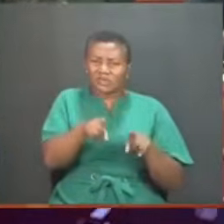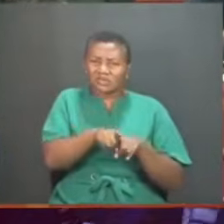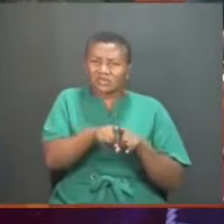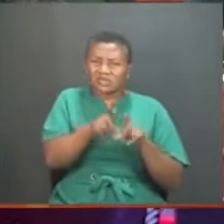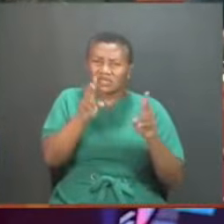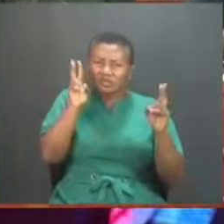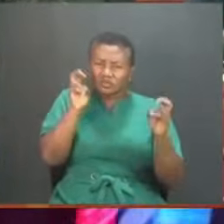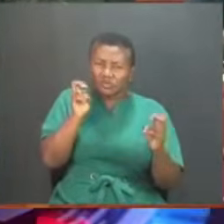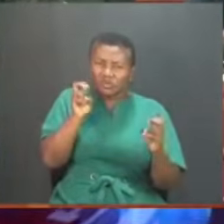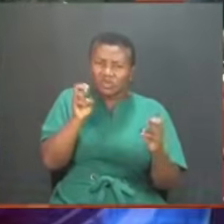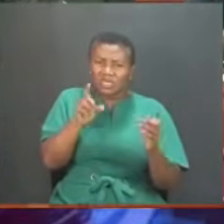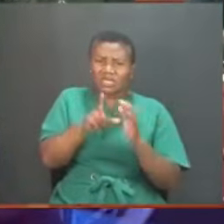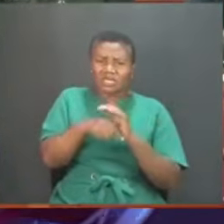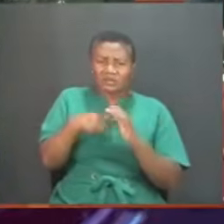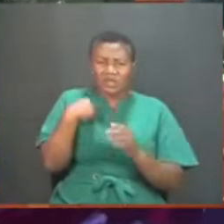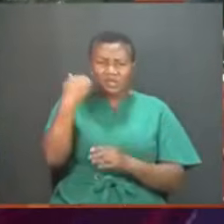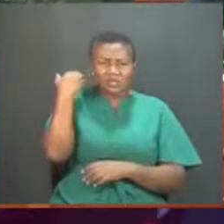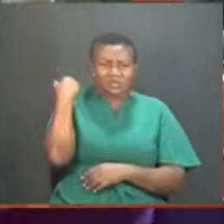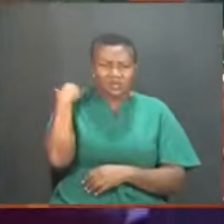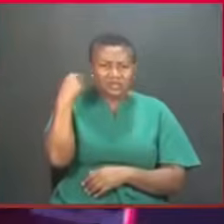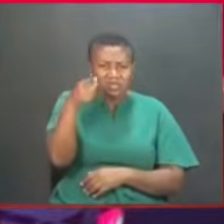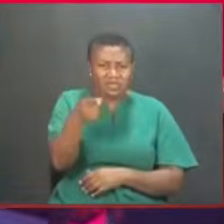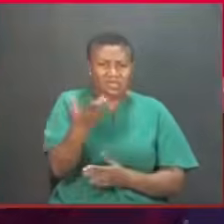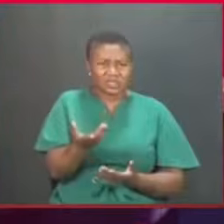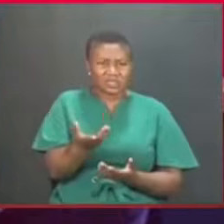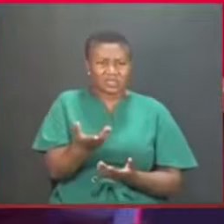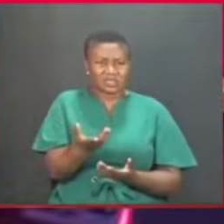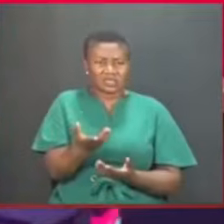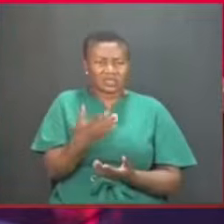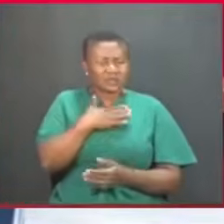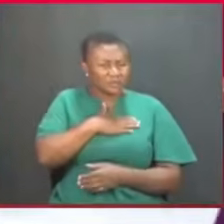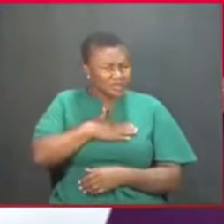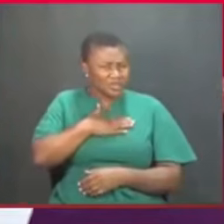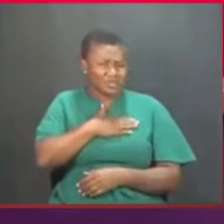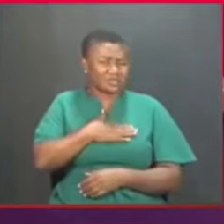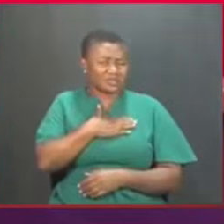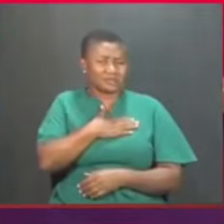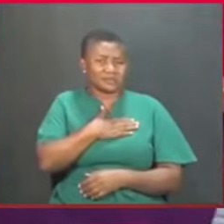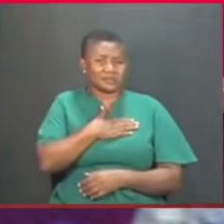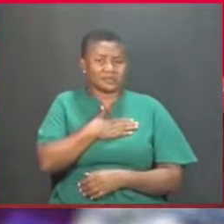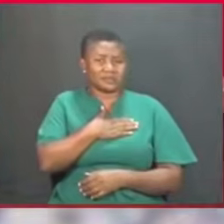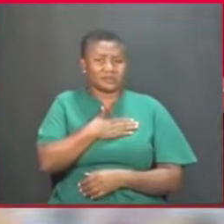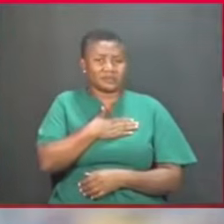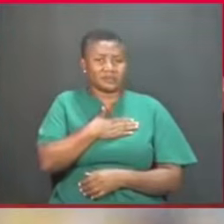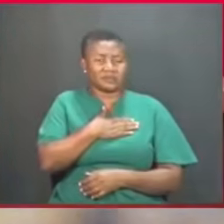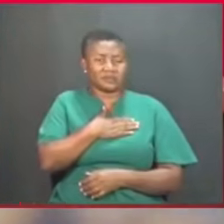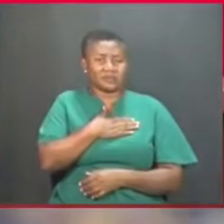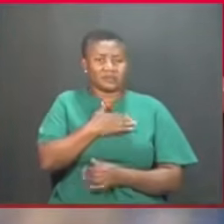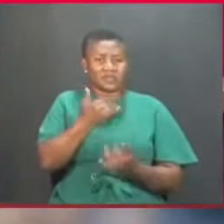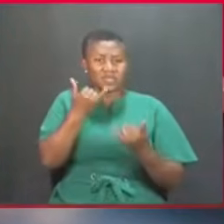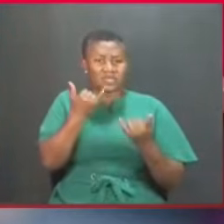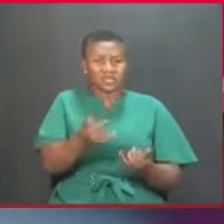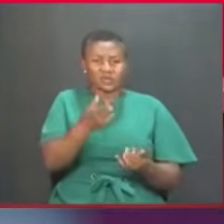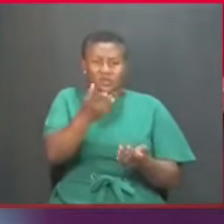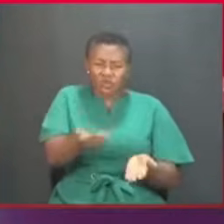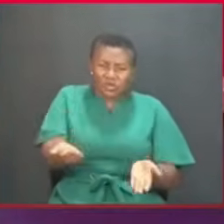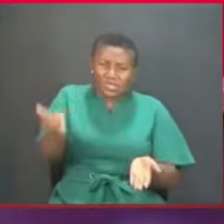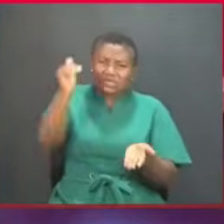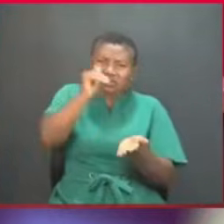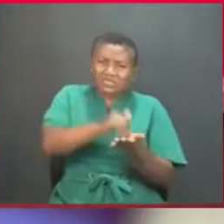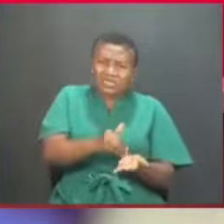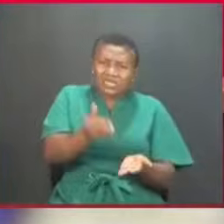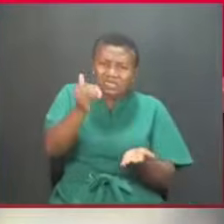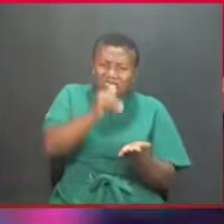his attention to that. Please. Now you are repeating and asking